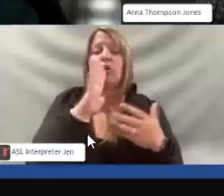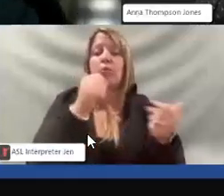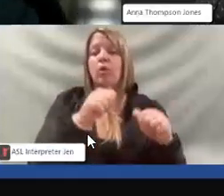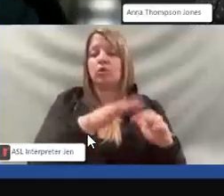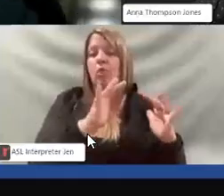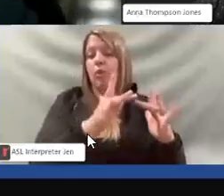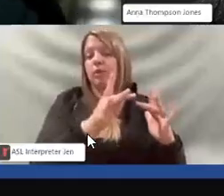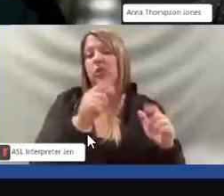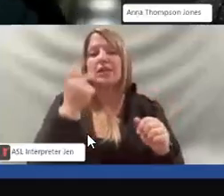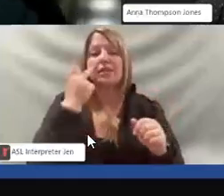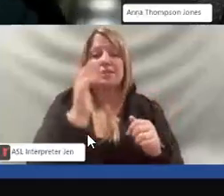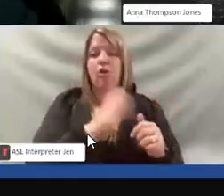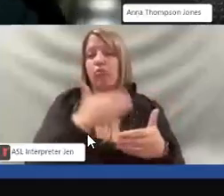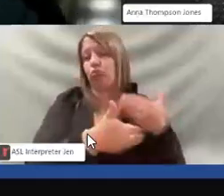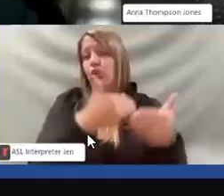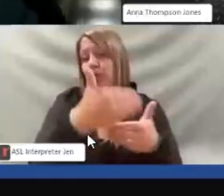that progress.